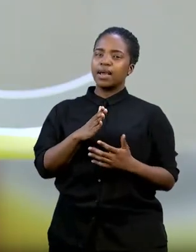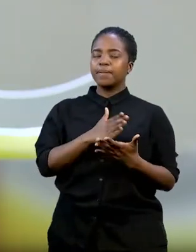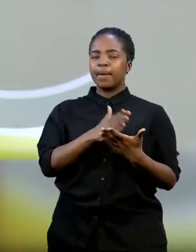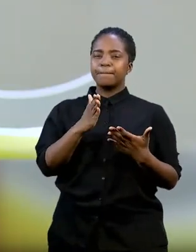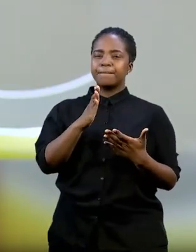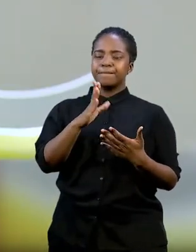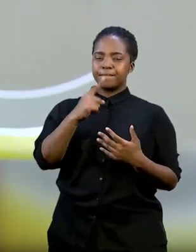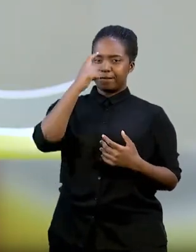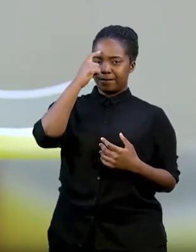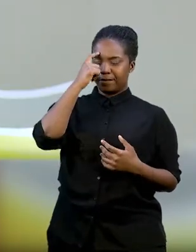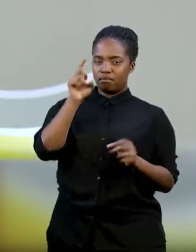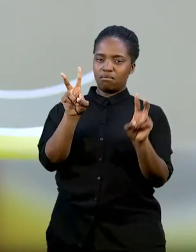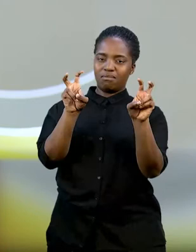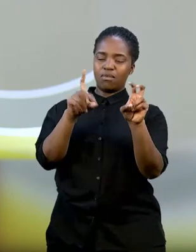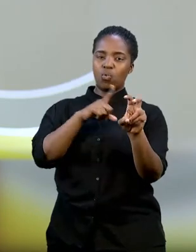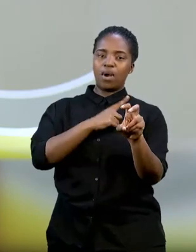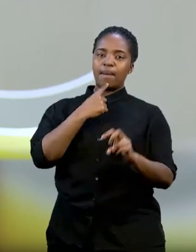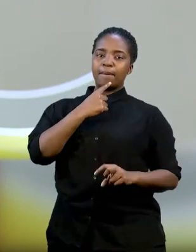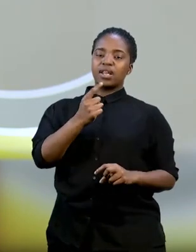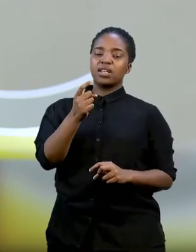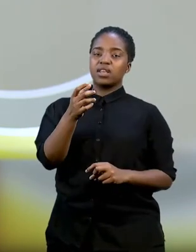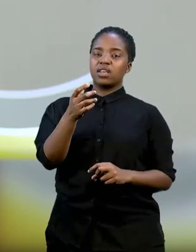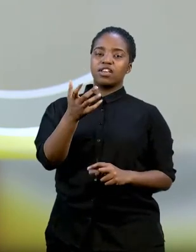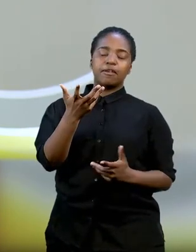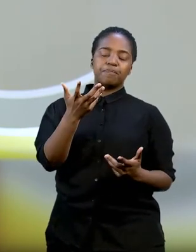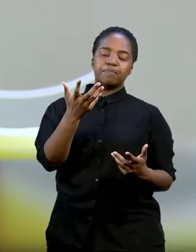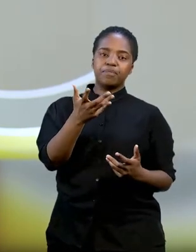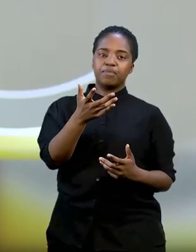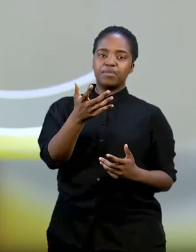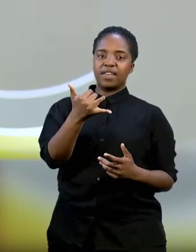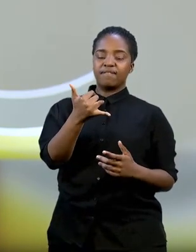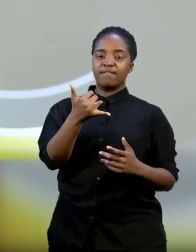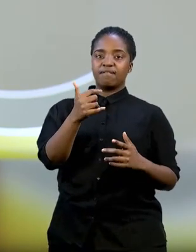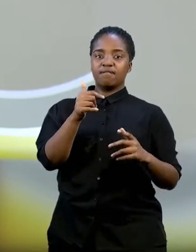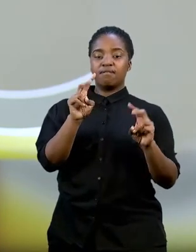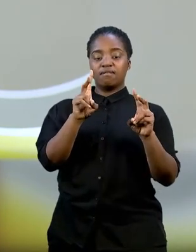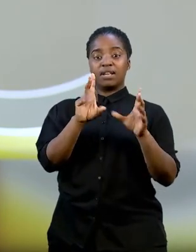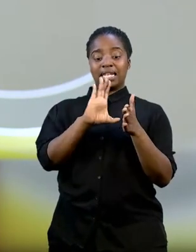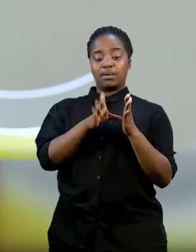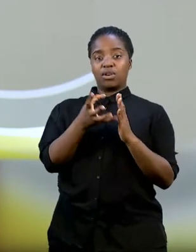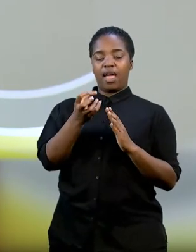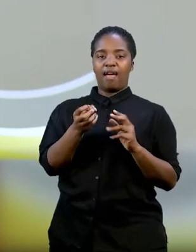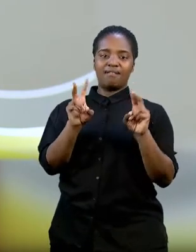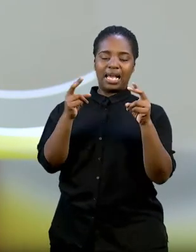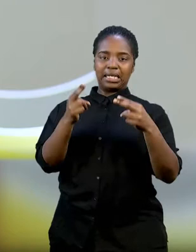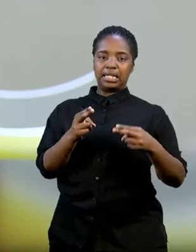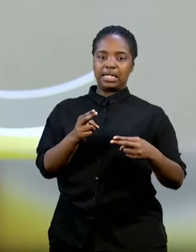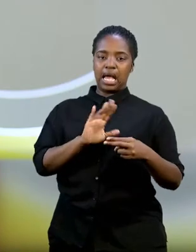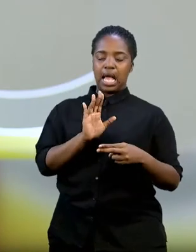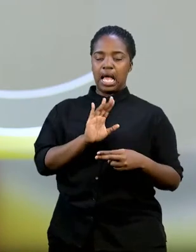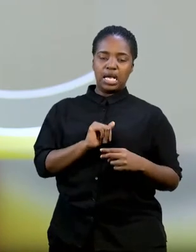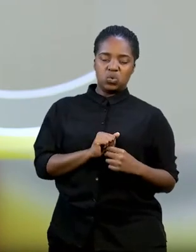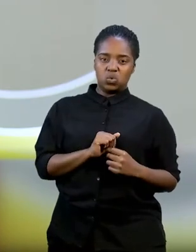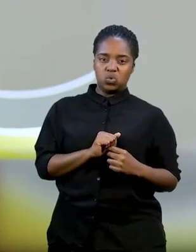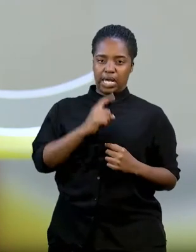perception e phelang mo lefatseng ya hore ha o le an artist ena le disability, bothe